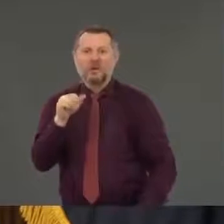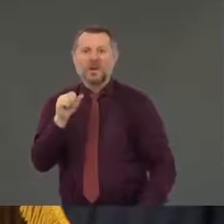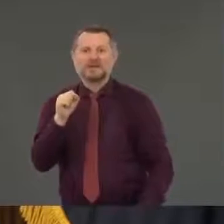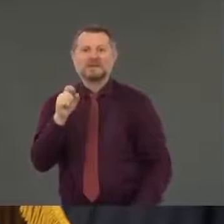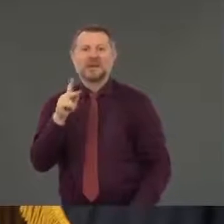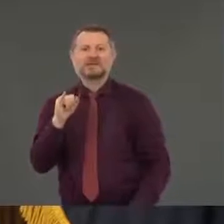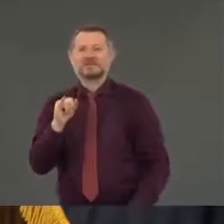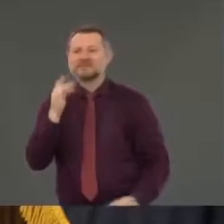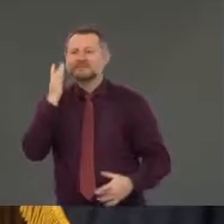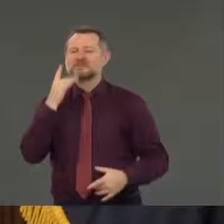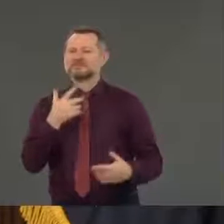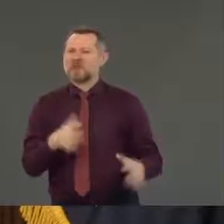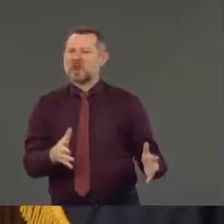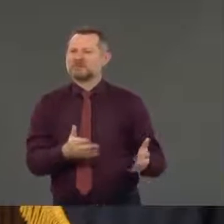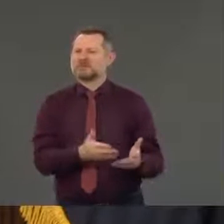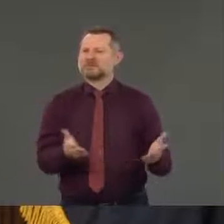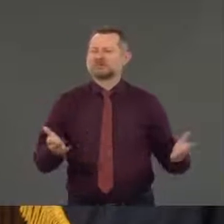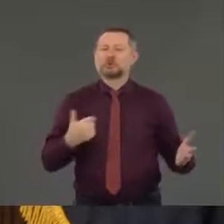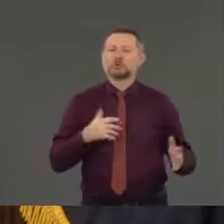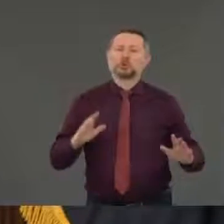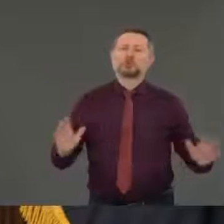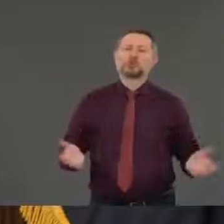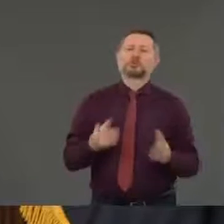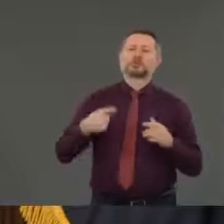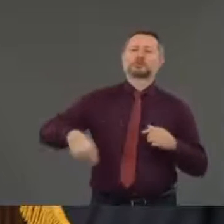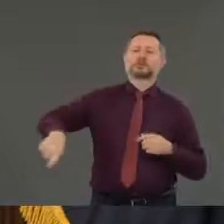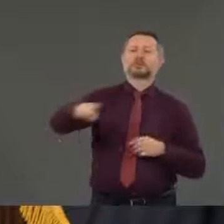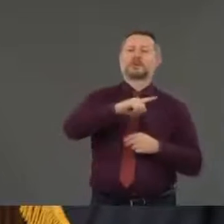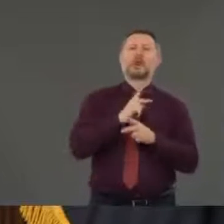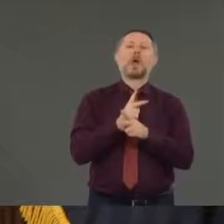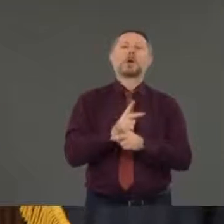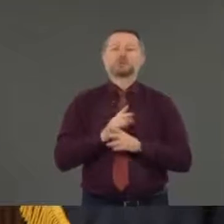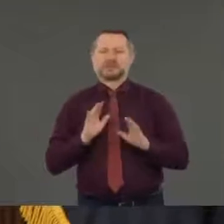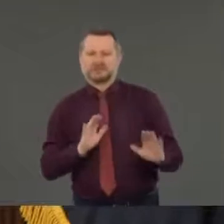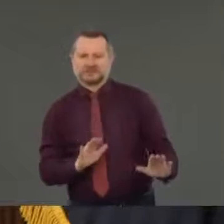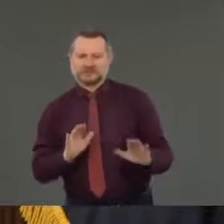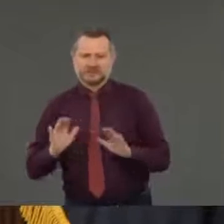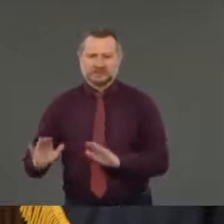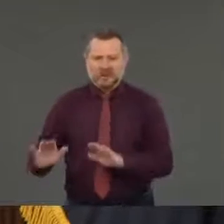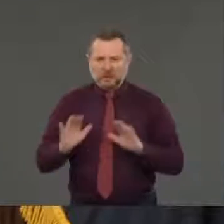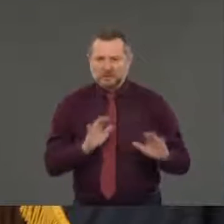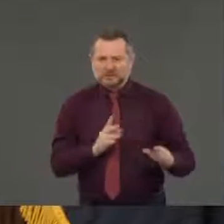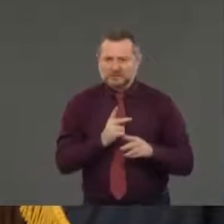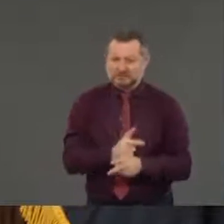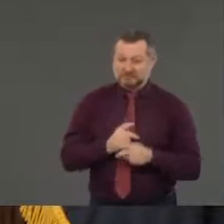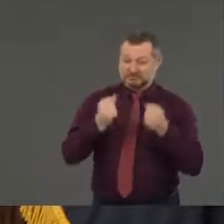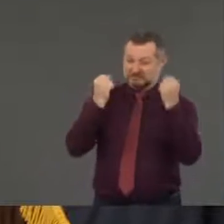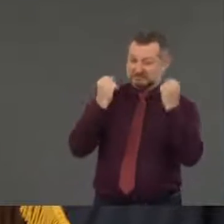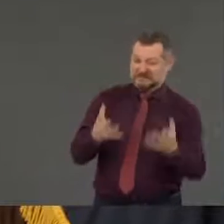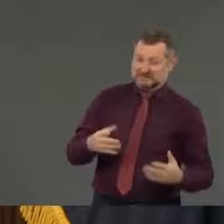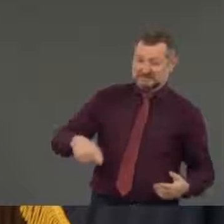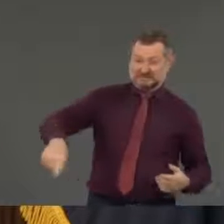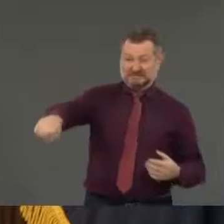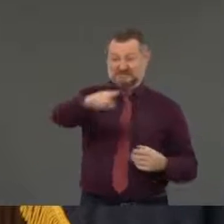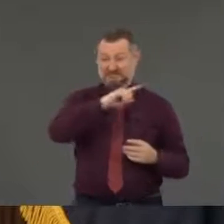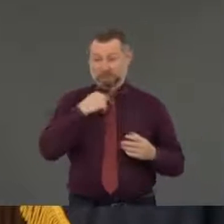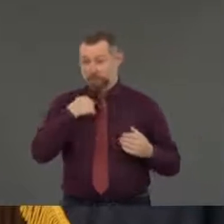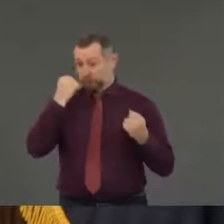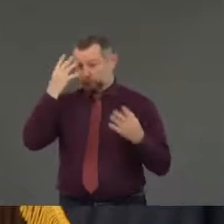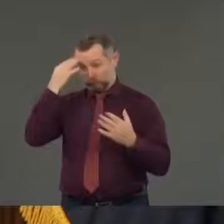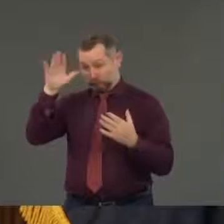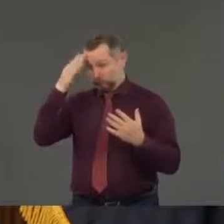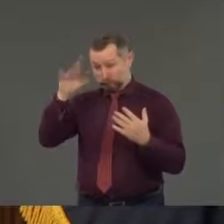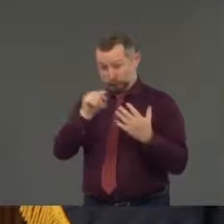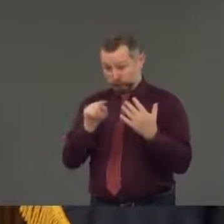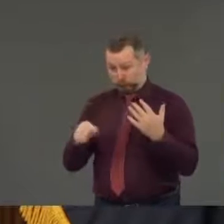I urge everyone caution. There's a lot that we don't know. I would wager